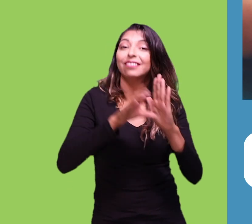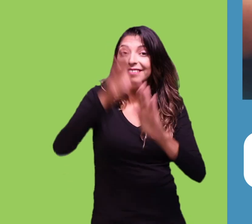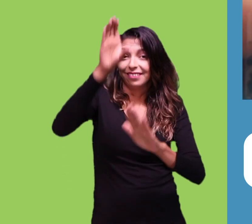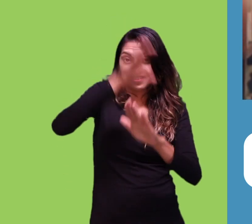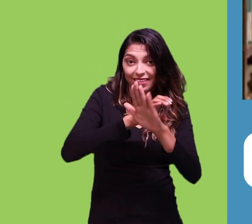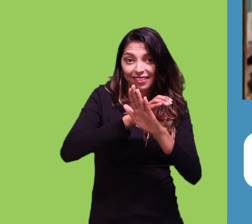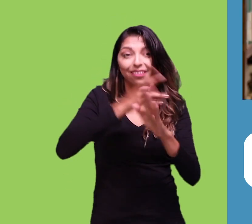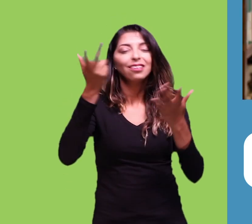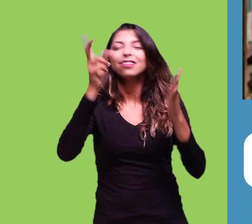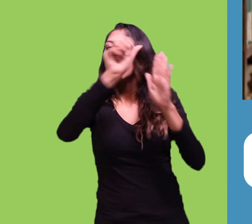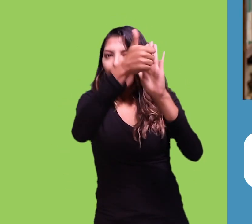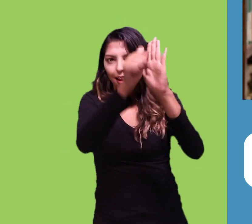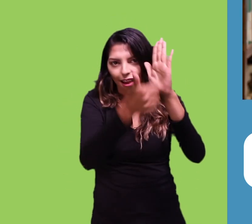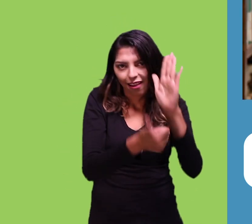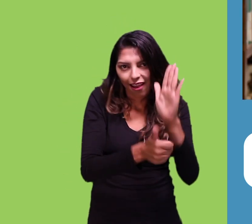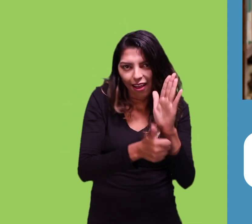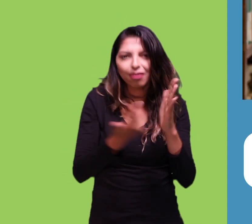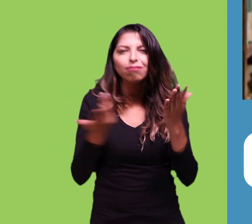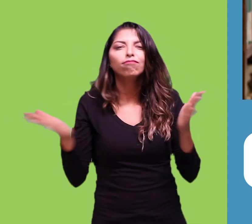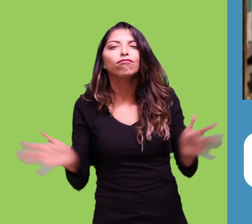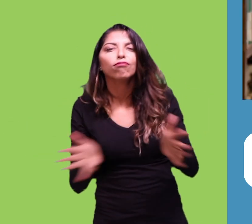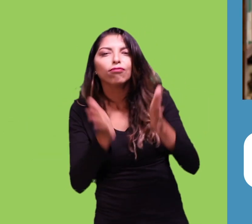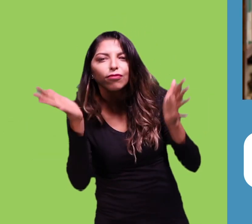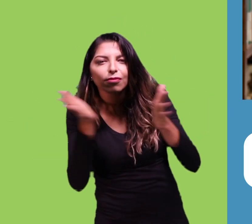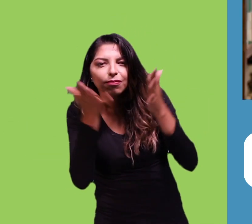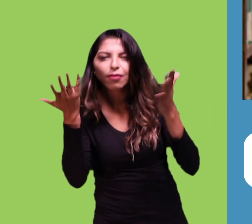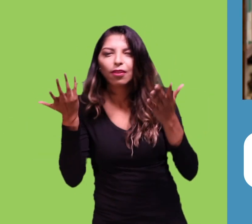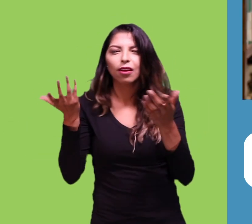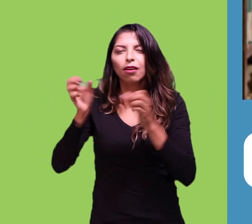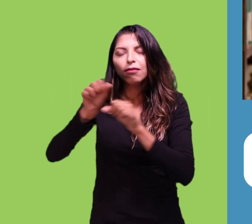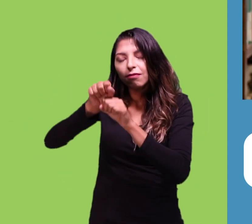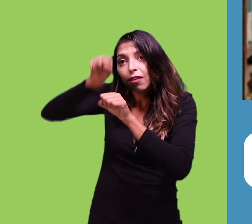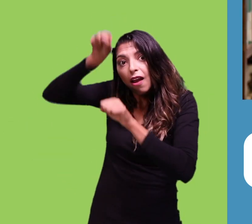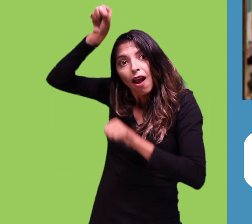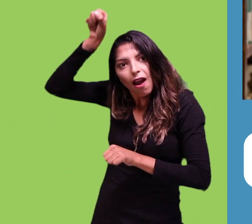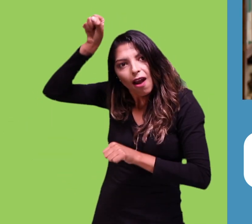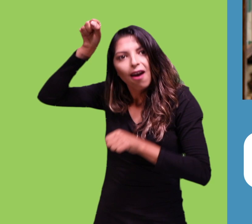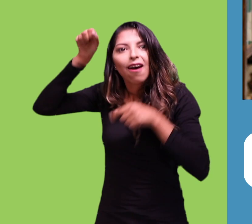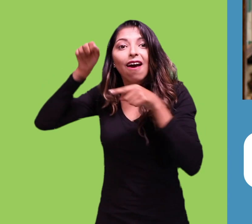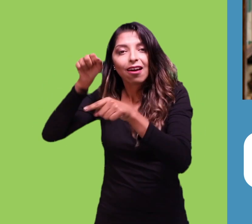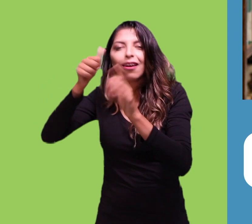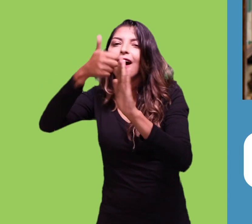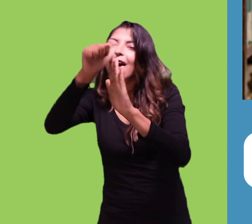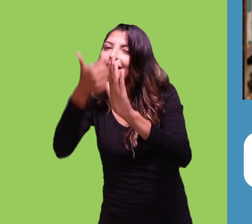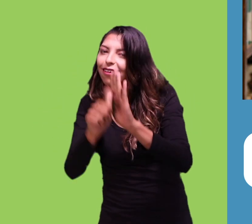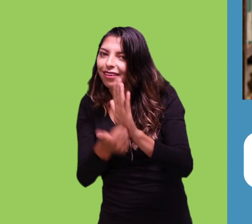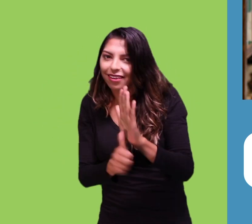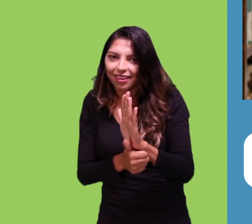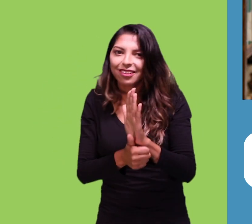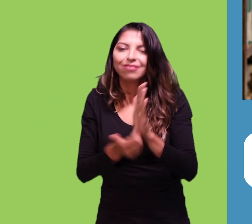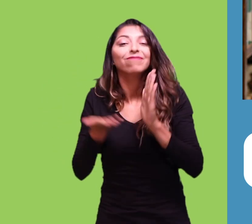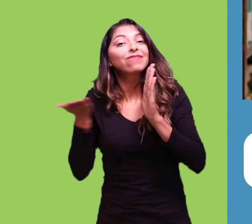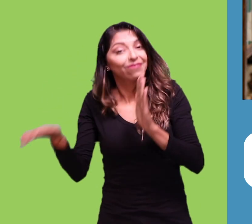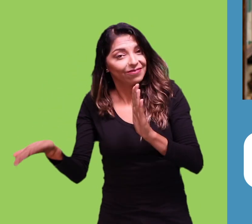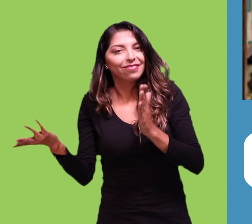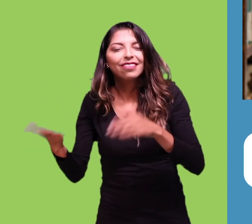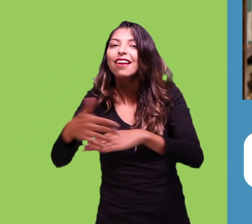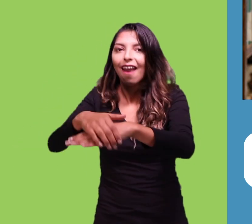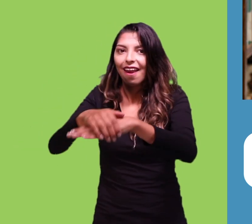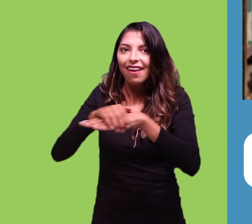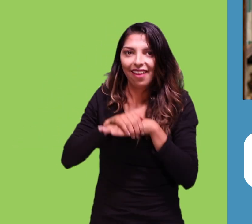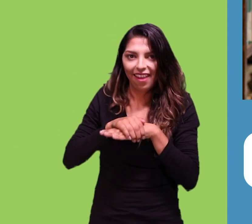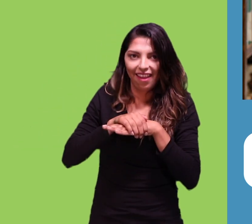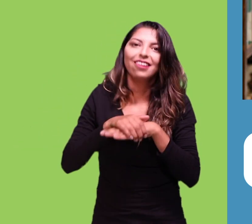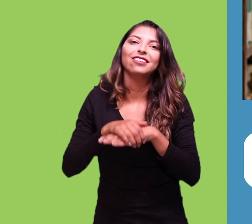emails. The fifth and final curricular thread is language through the arts. Learners are encouraged to explore the